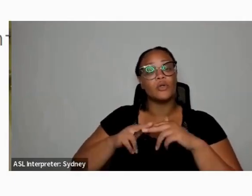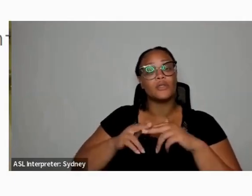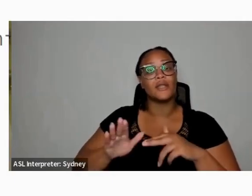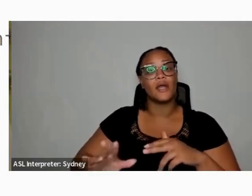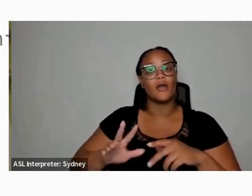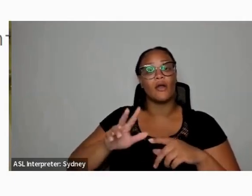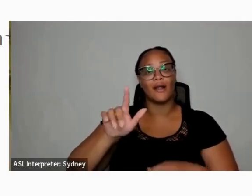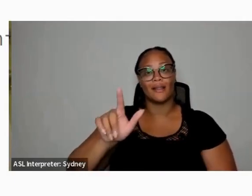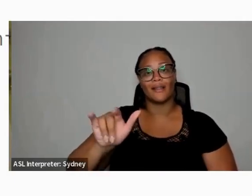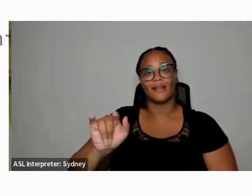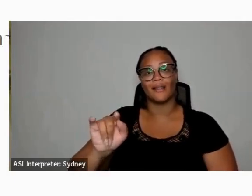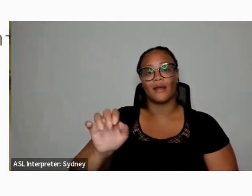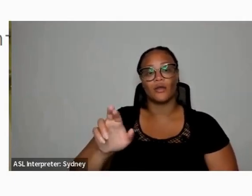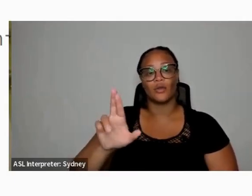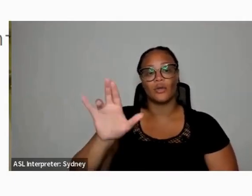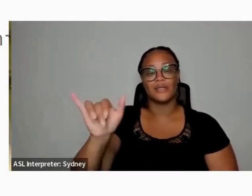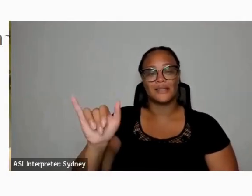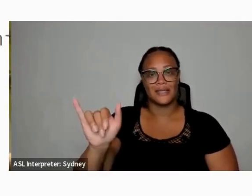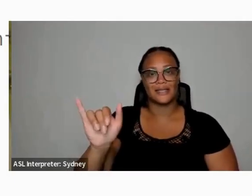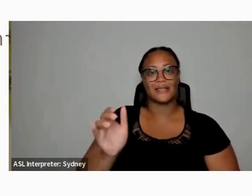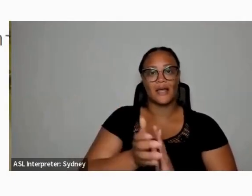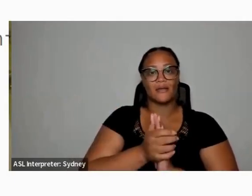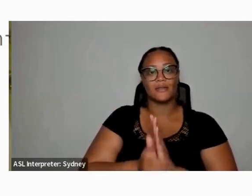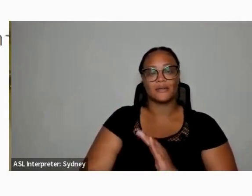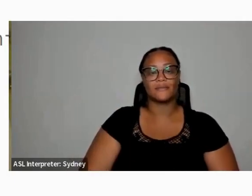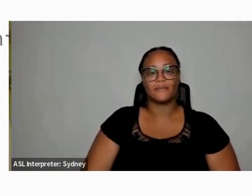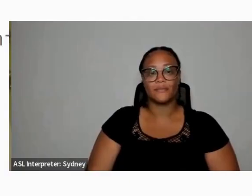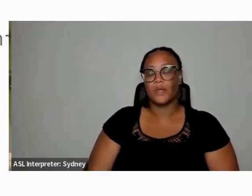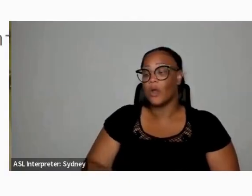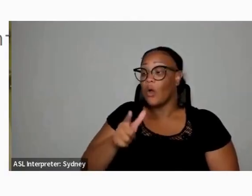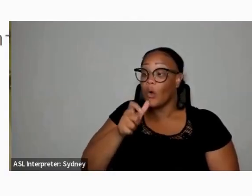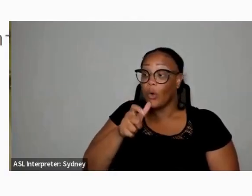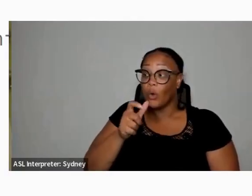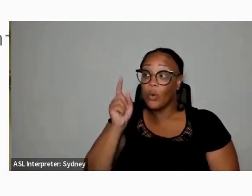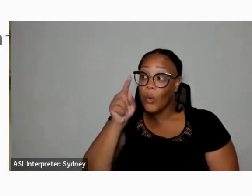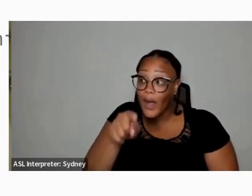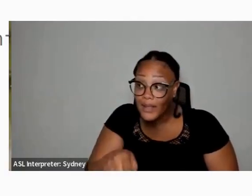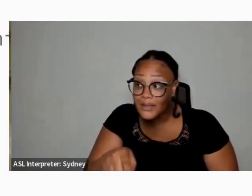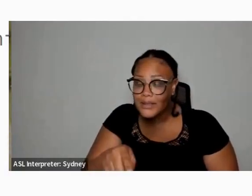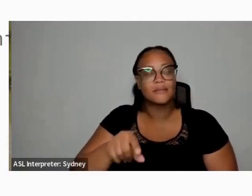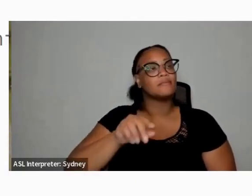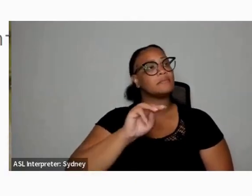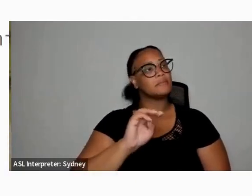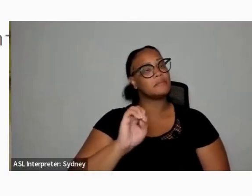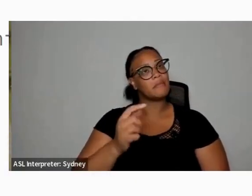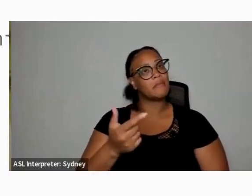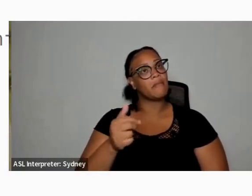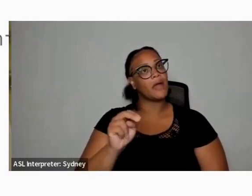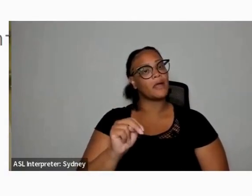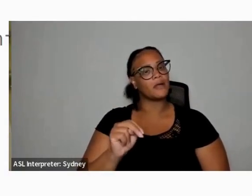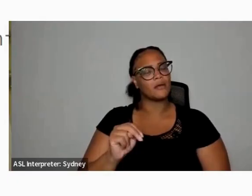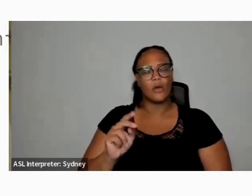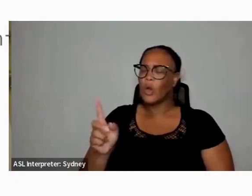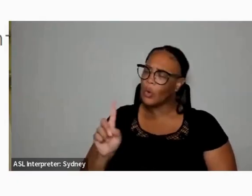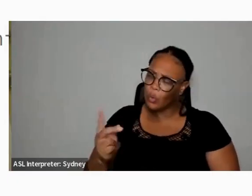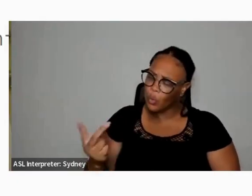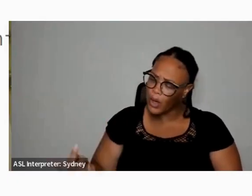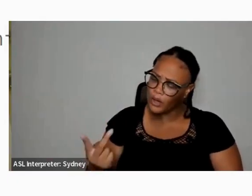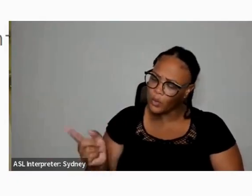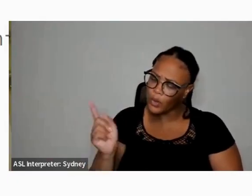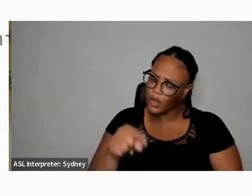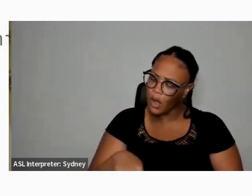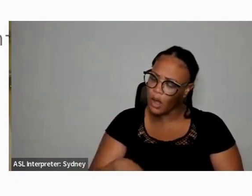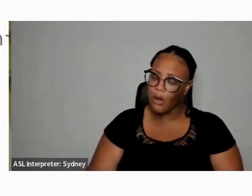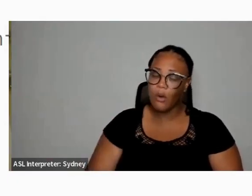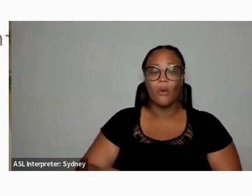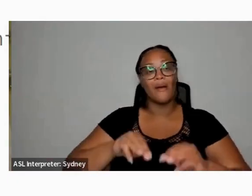Who went? Megan went. Where did we go? McDonald's. What did you eat? Hamburger.